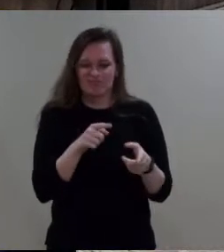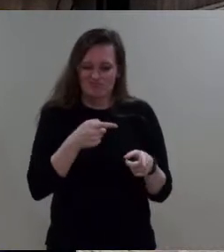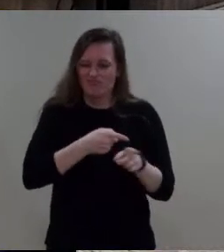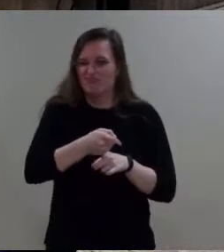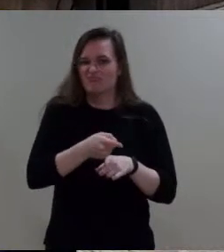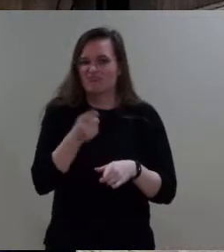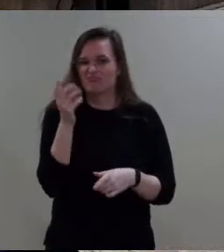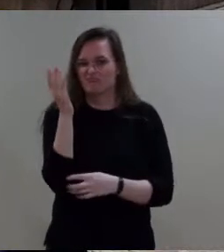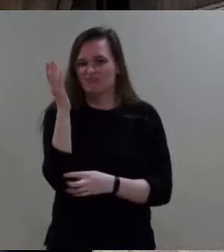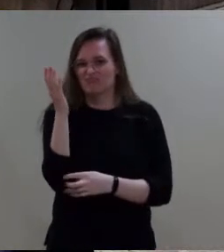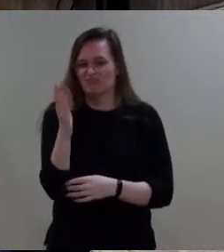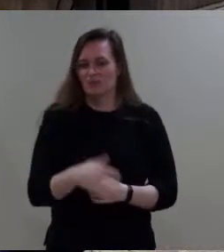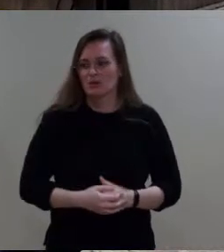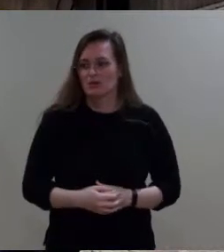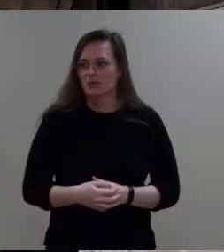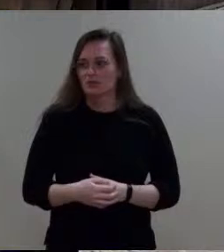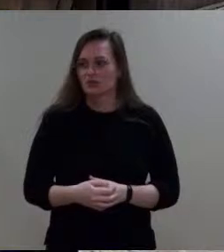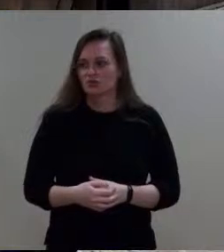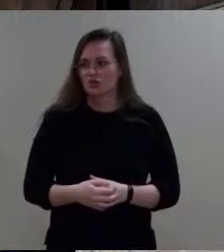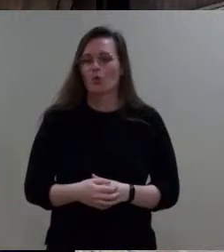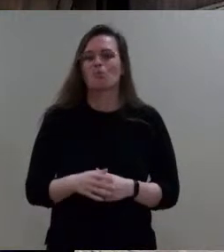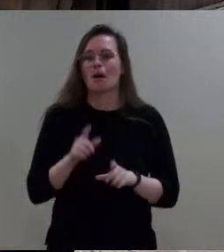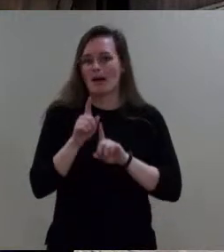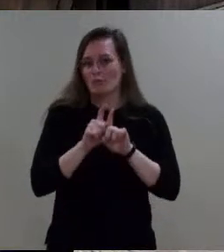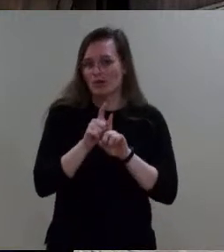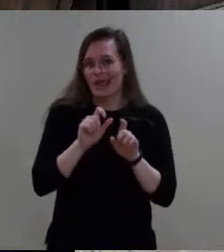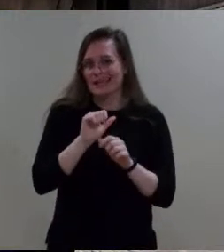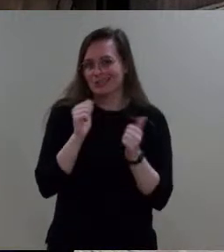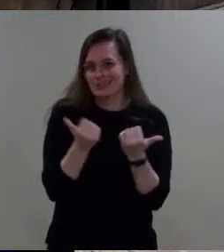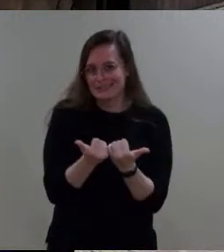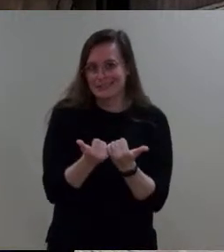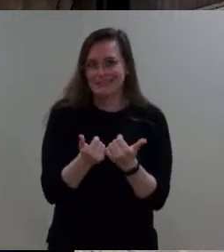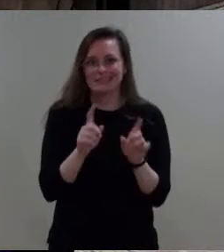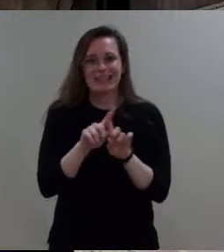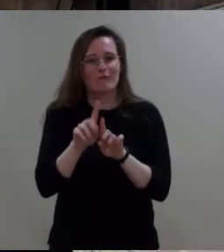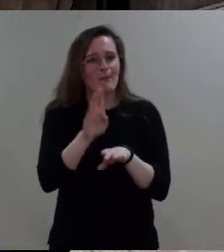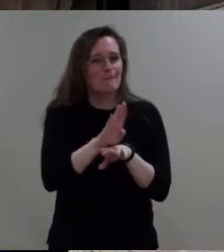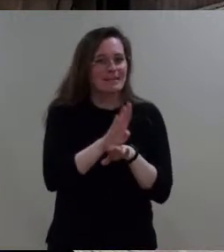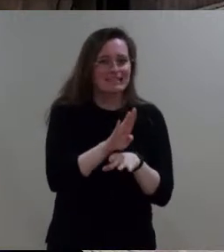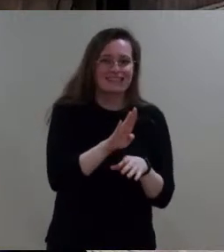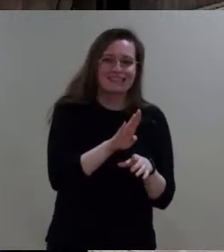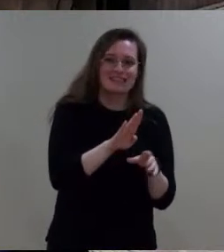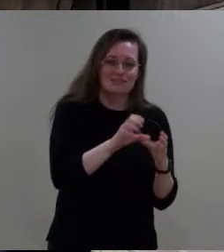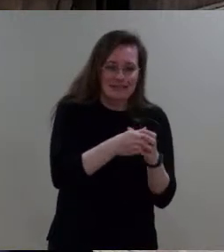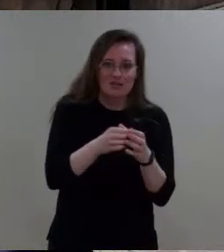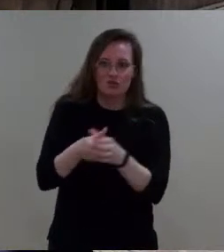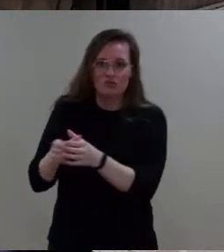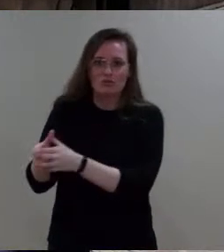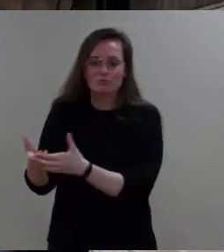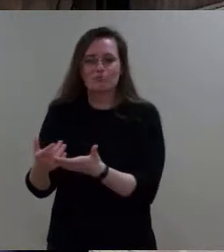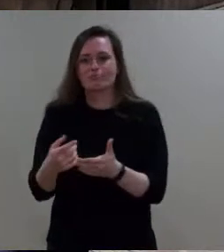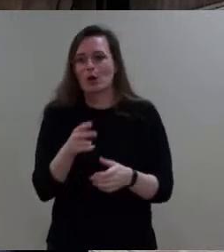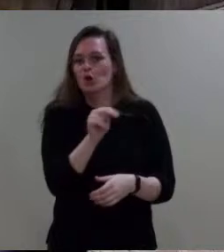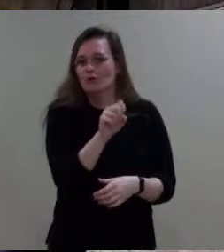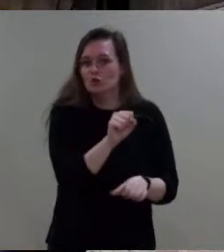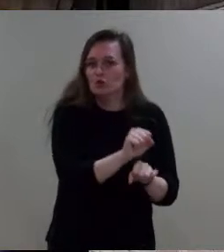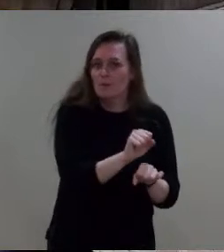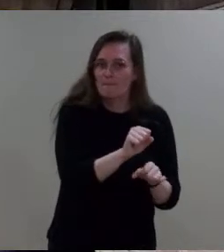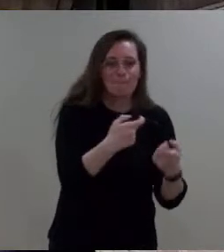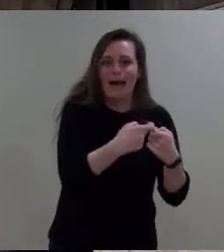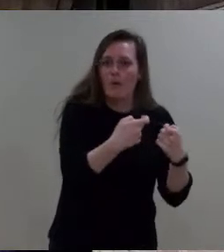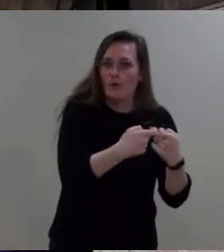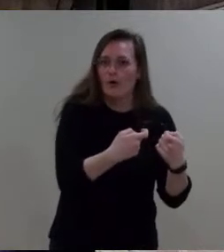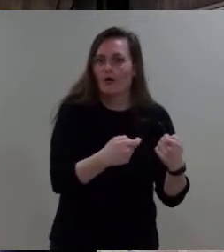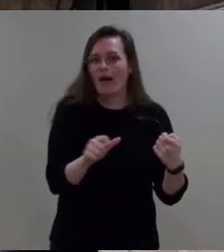Apprenticeship Agency was there, along with all the business sectors, Nova Scotia Power, they would all explain to what programs